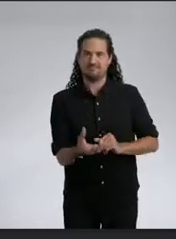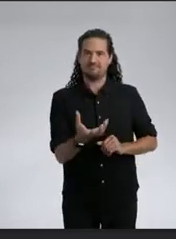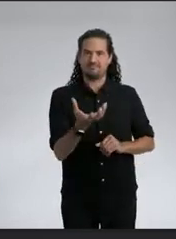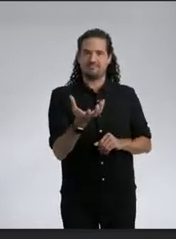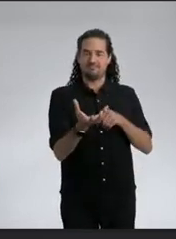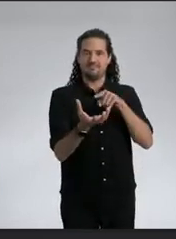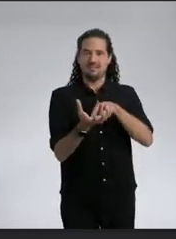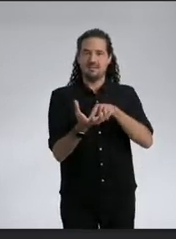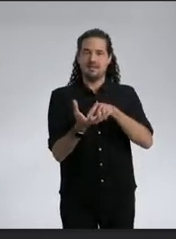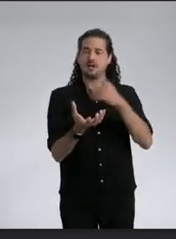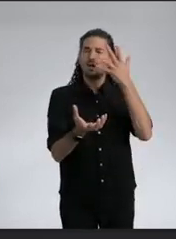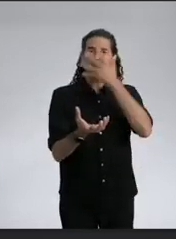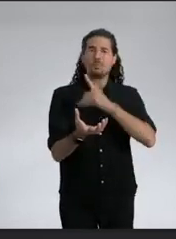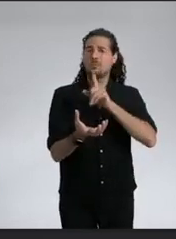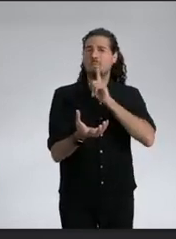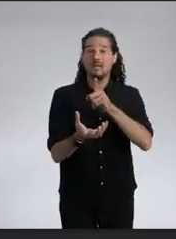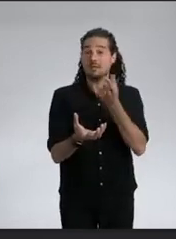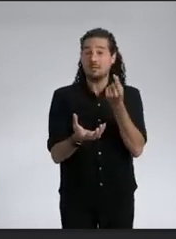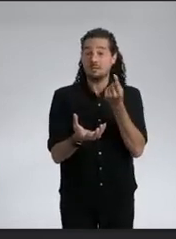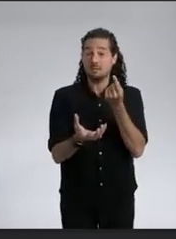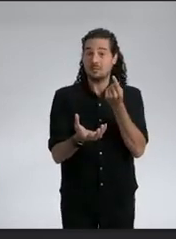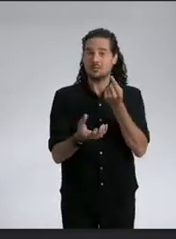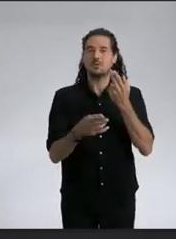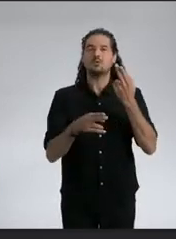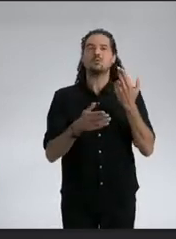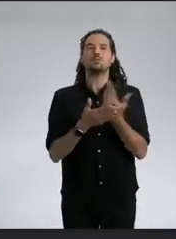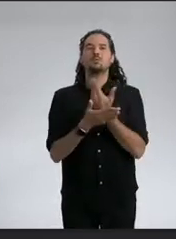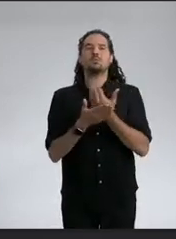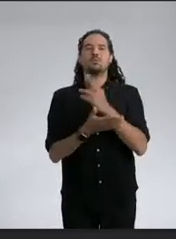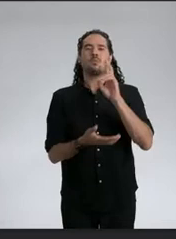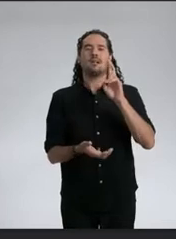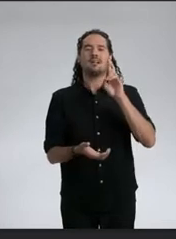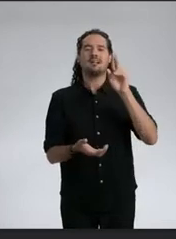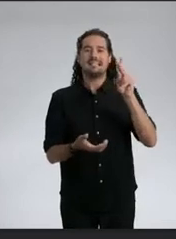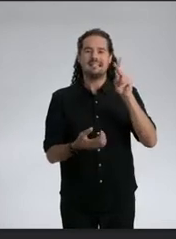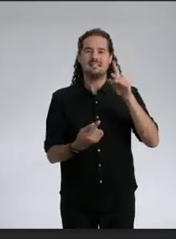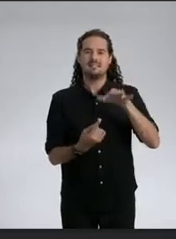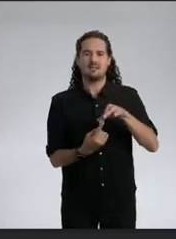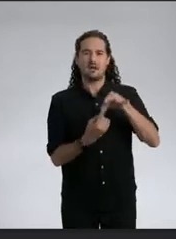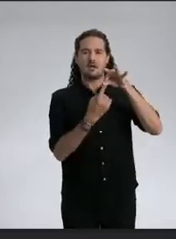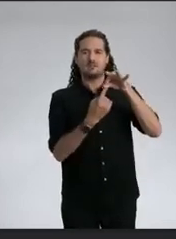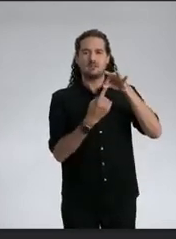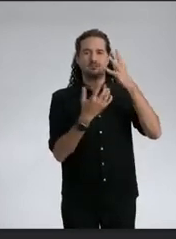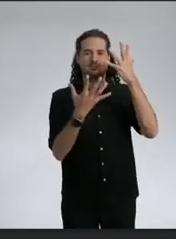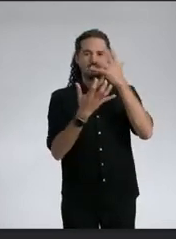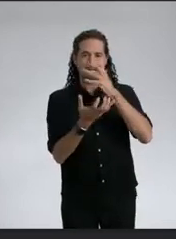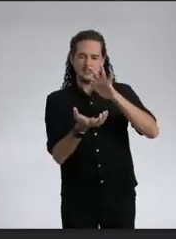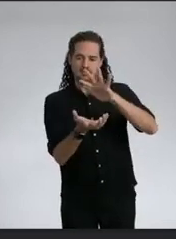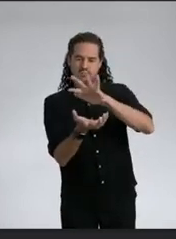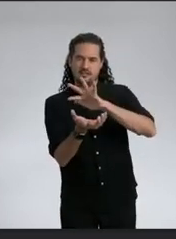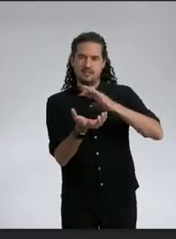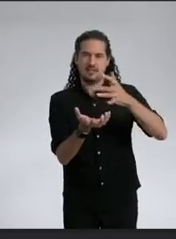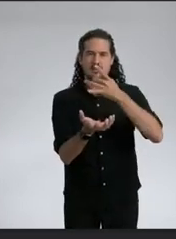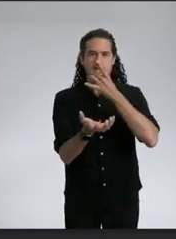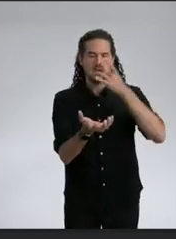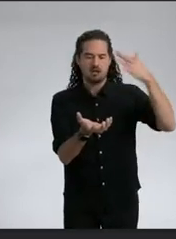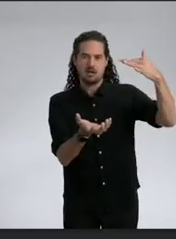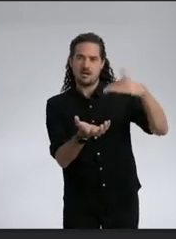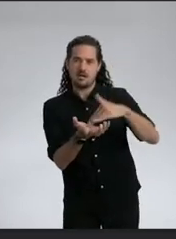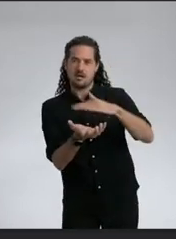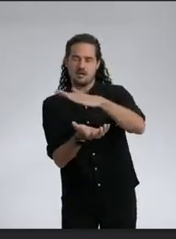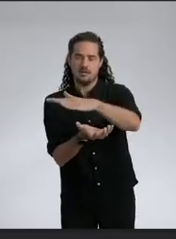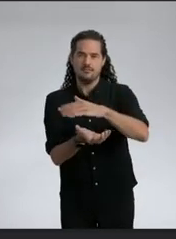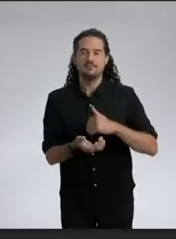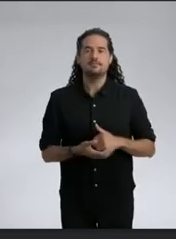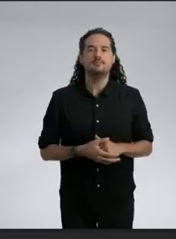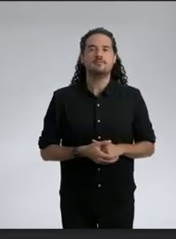realistic, we used the new Reality Kit custom surface shader to add emissive light and pull back on the ambient occlusion. Let's take a